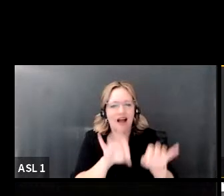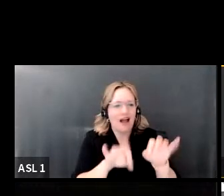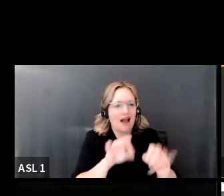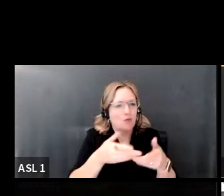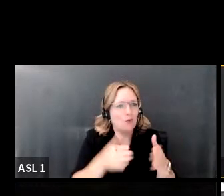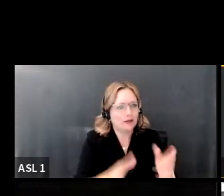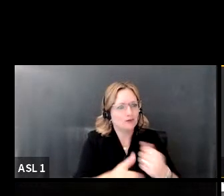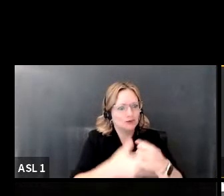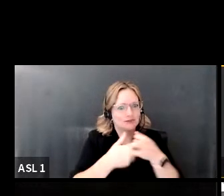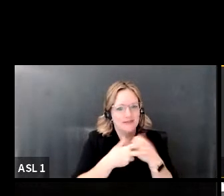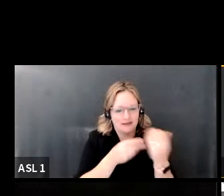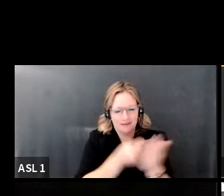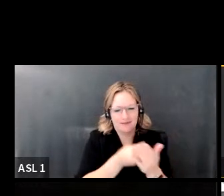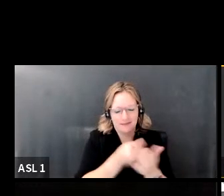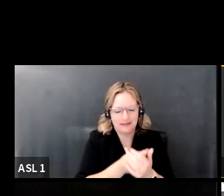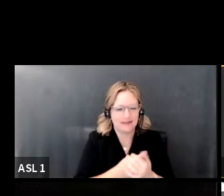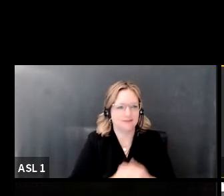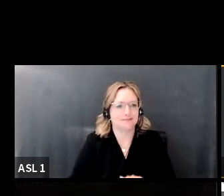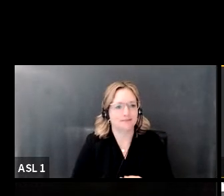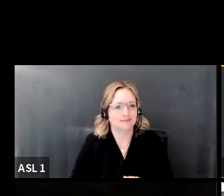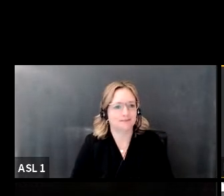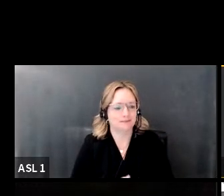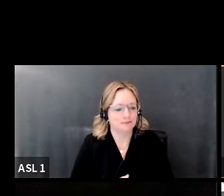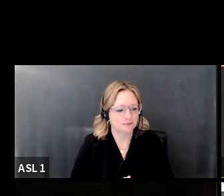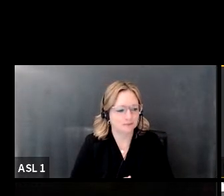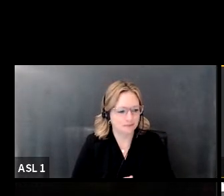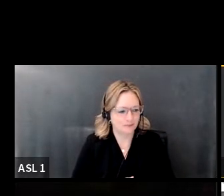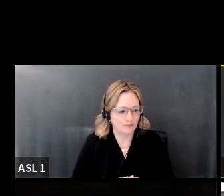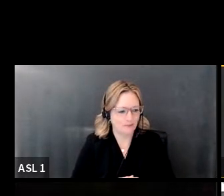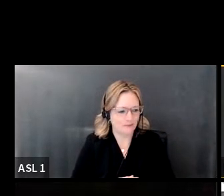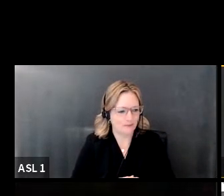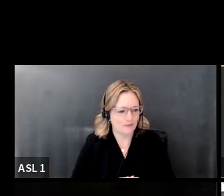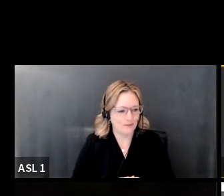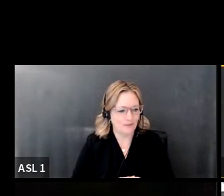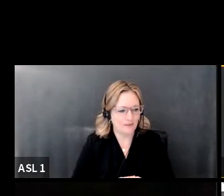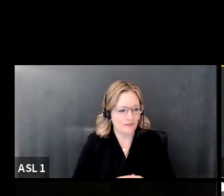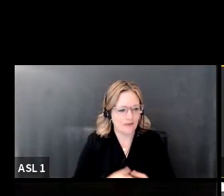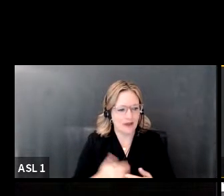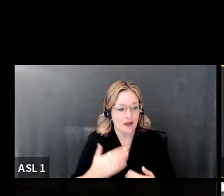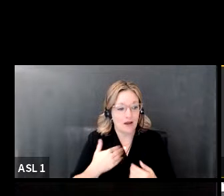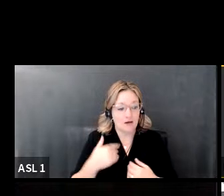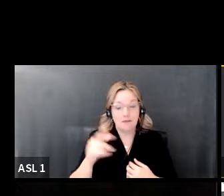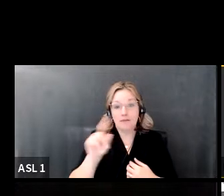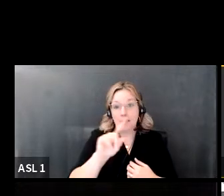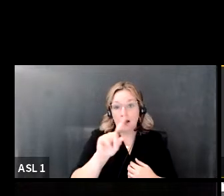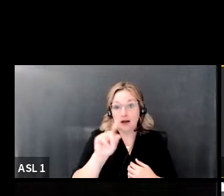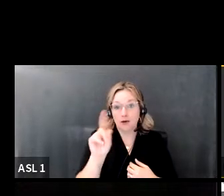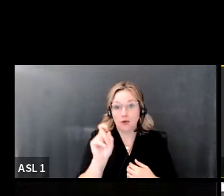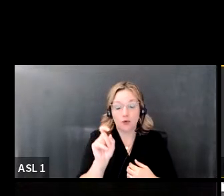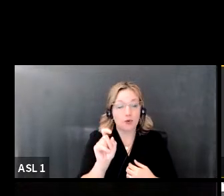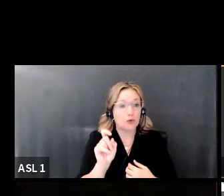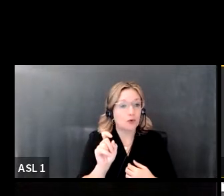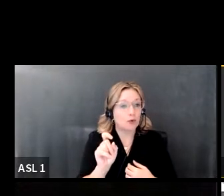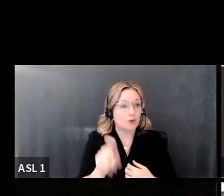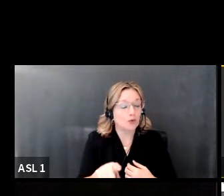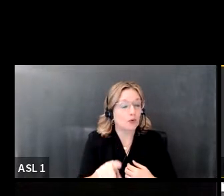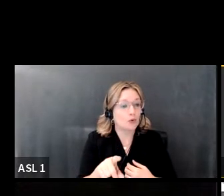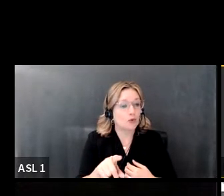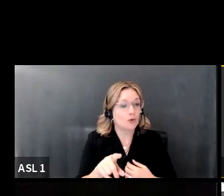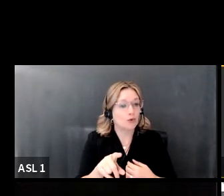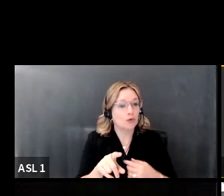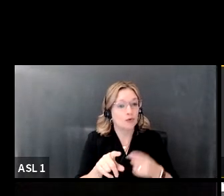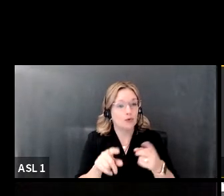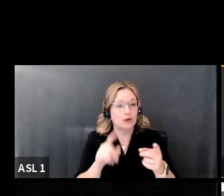will continue to do that i guess i just have two questions one dovetails uh with uh chair